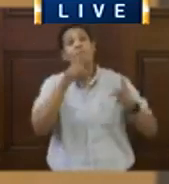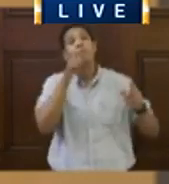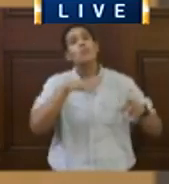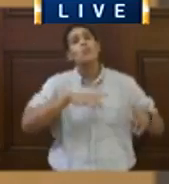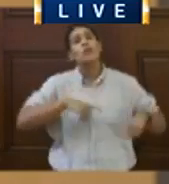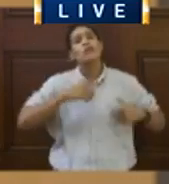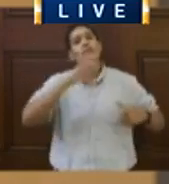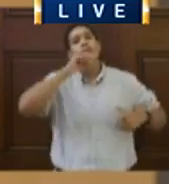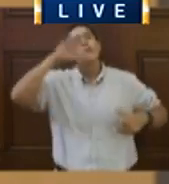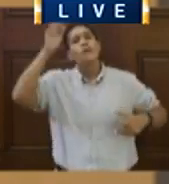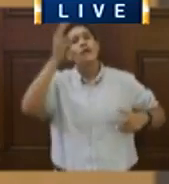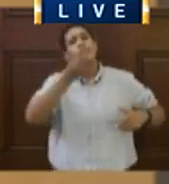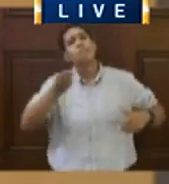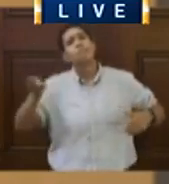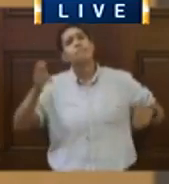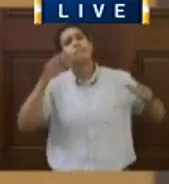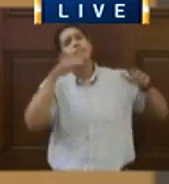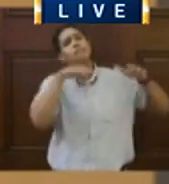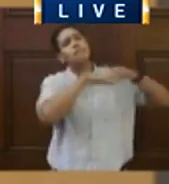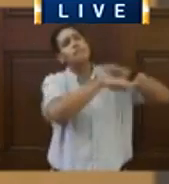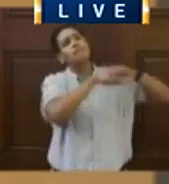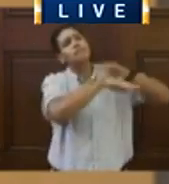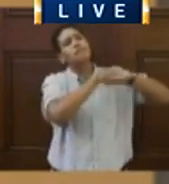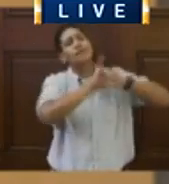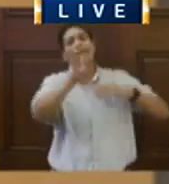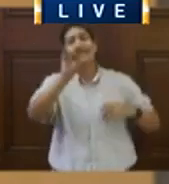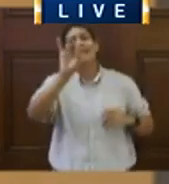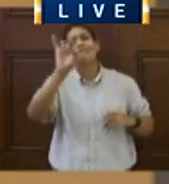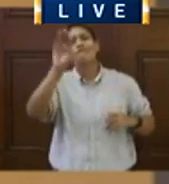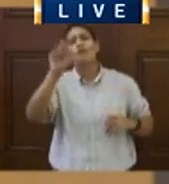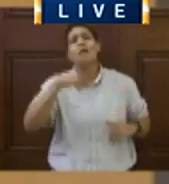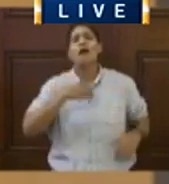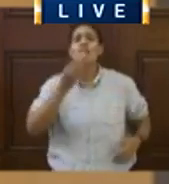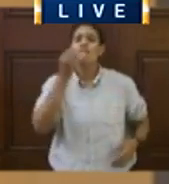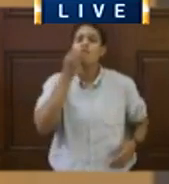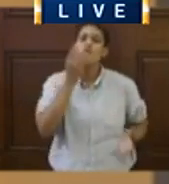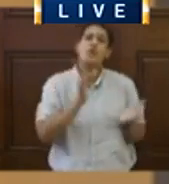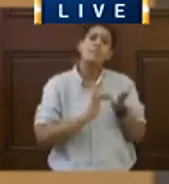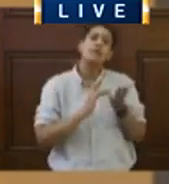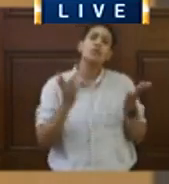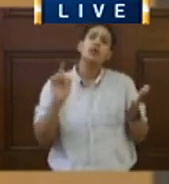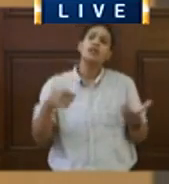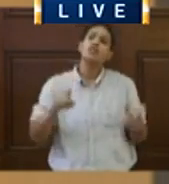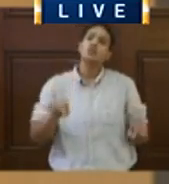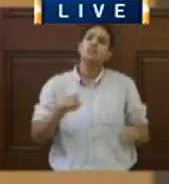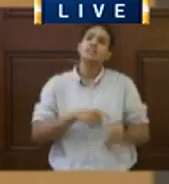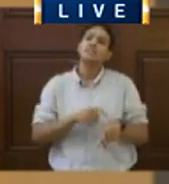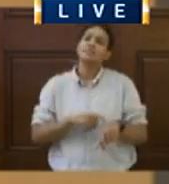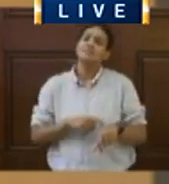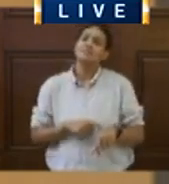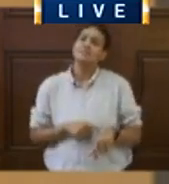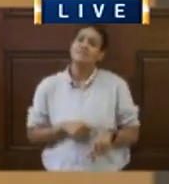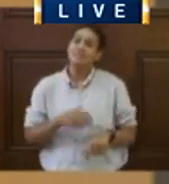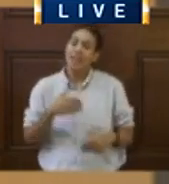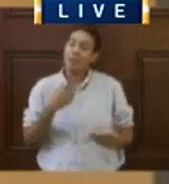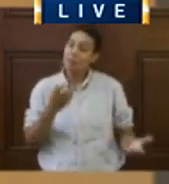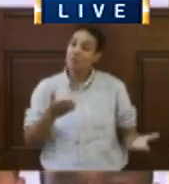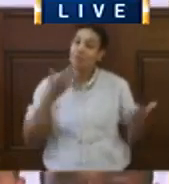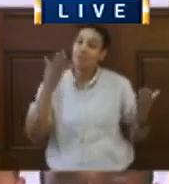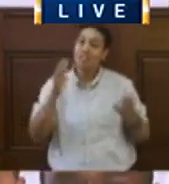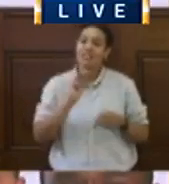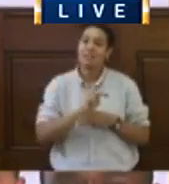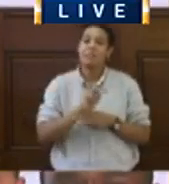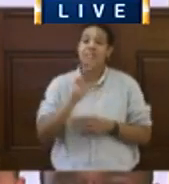have food, medicine, and what they need during this period. I'm glad you raised it because Minister Mackenzie sat right there